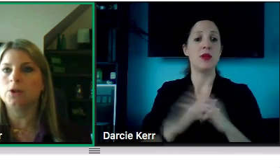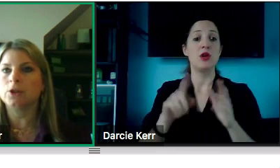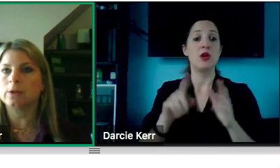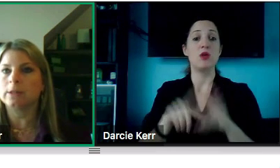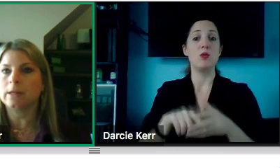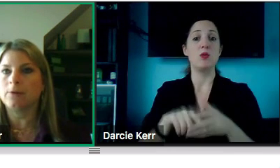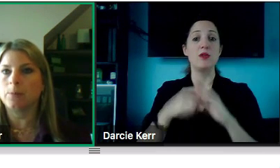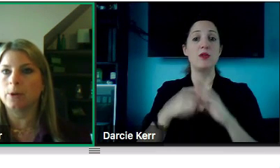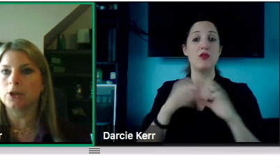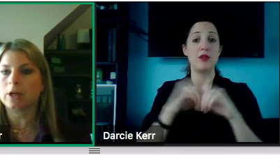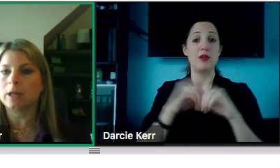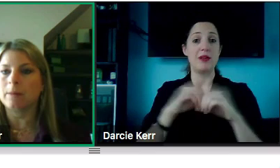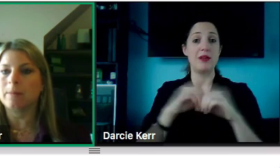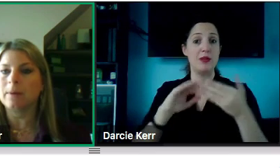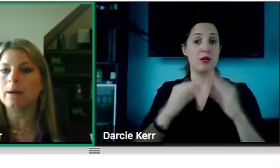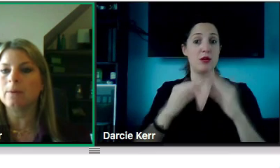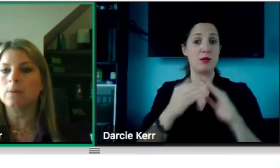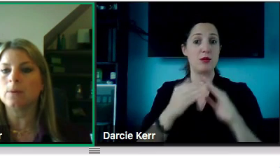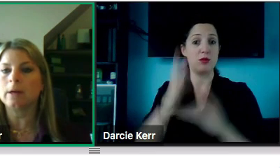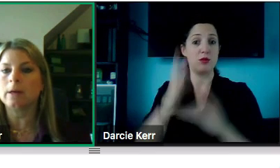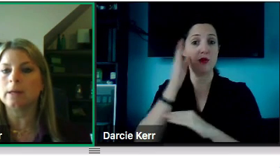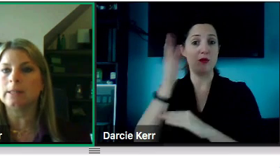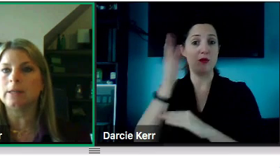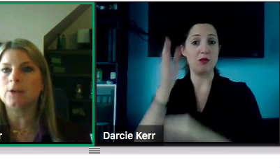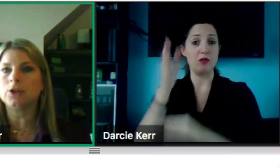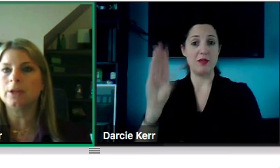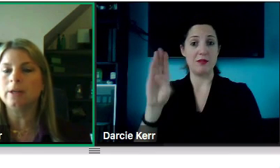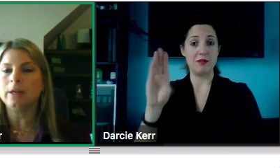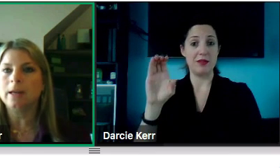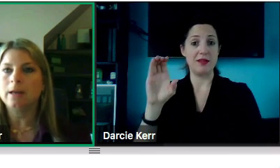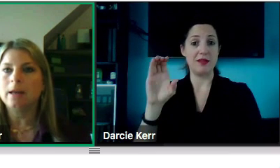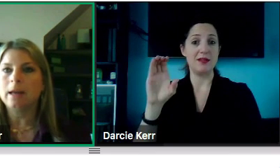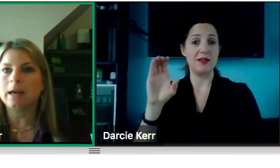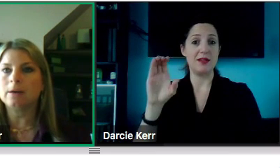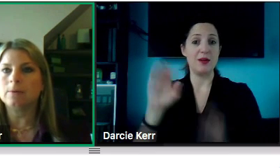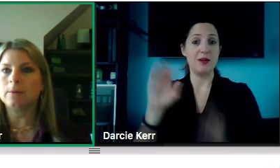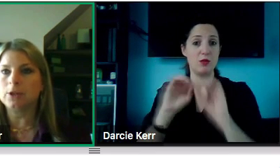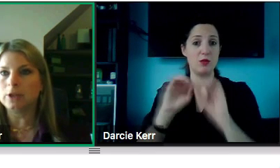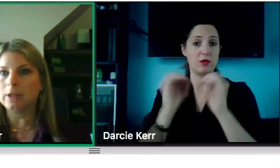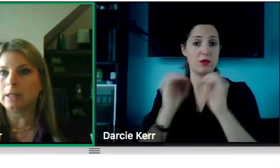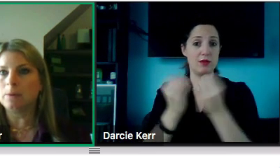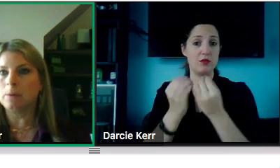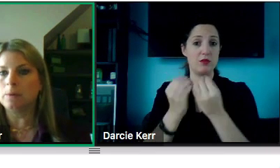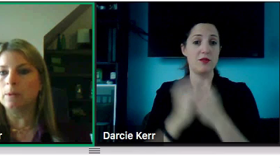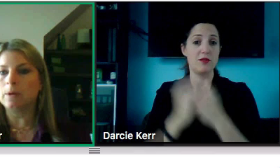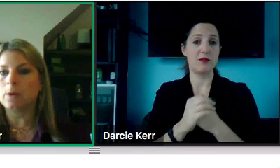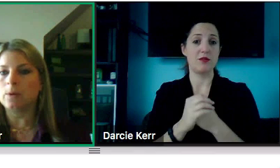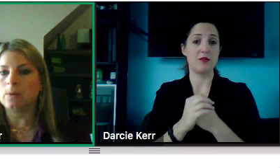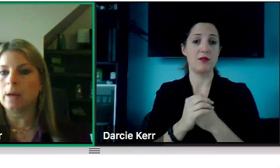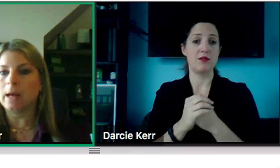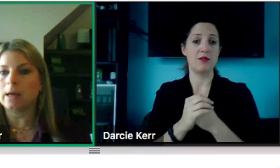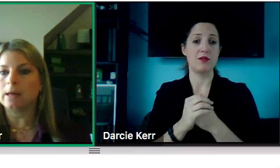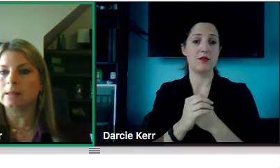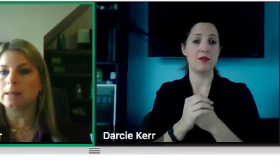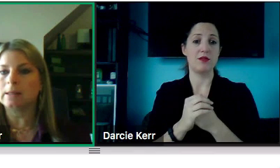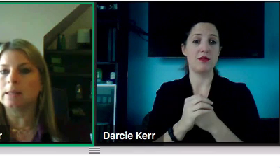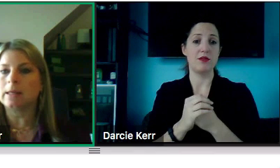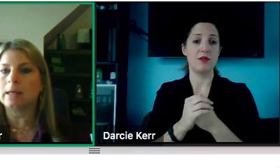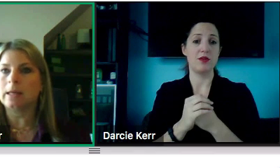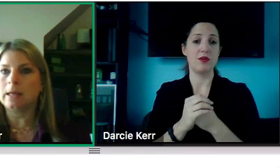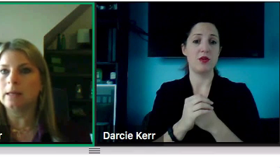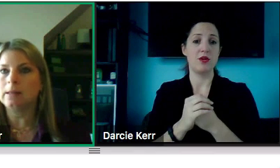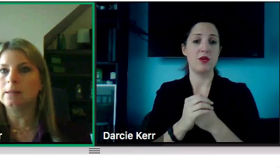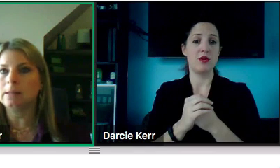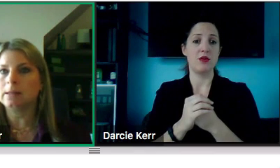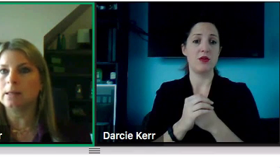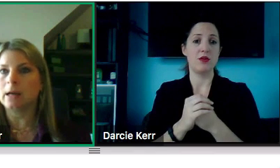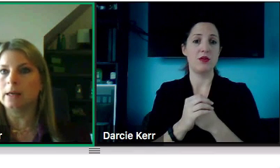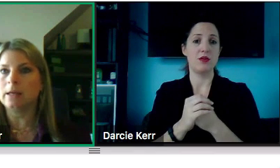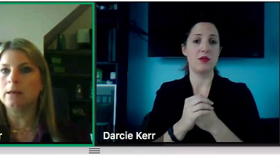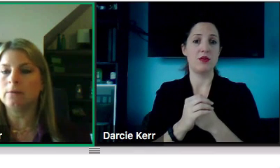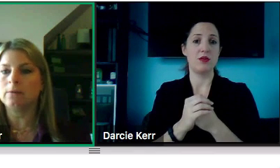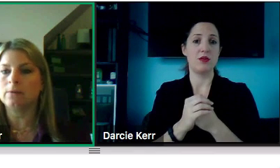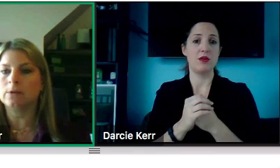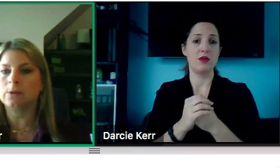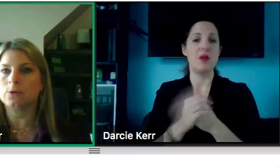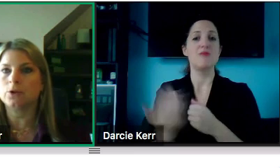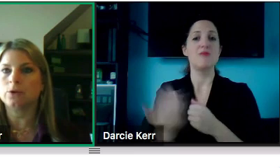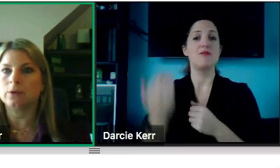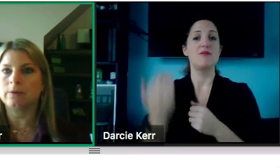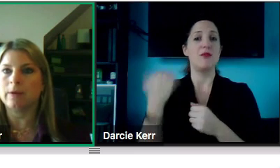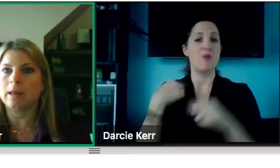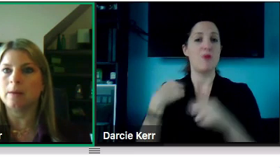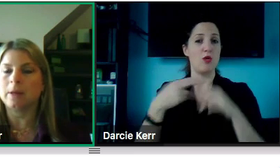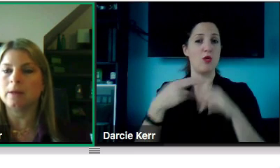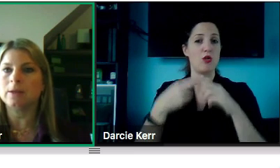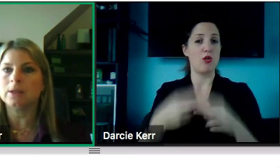the Community Futures of British Columbia organization, and originally we were known as the Canadian